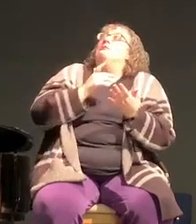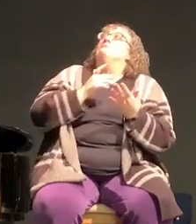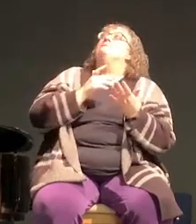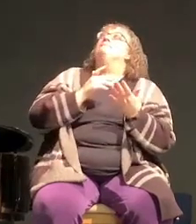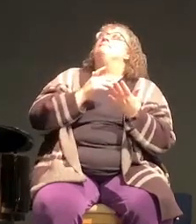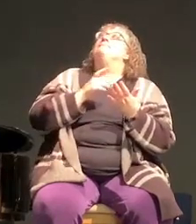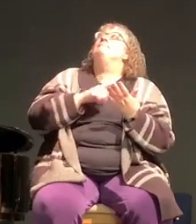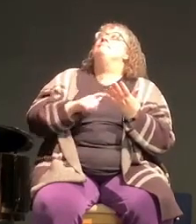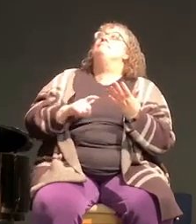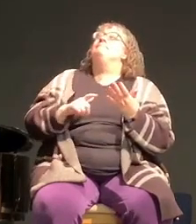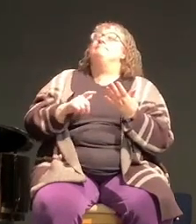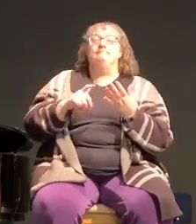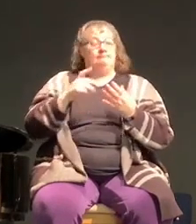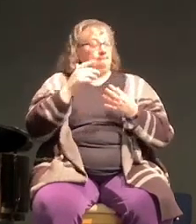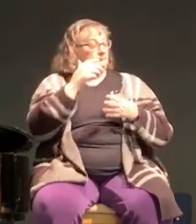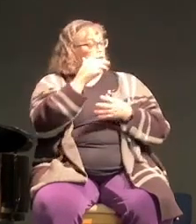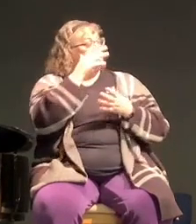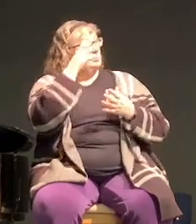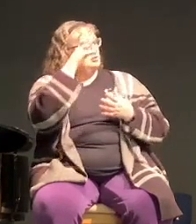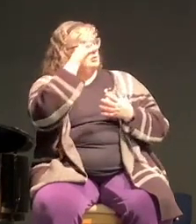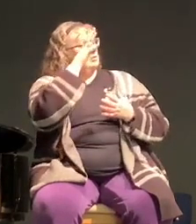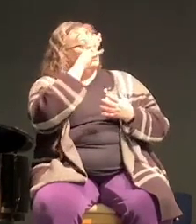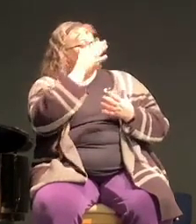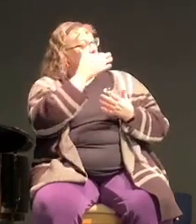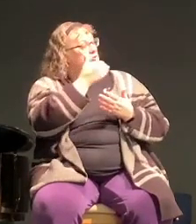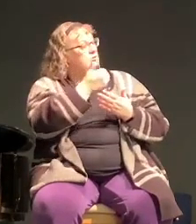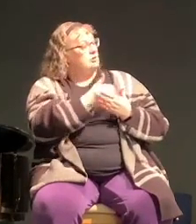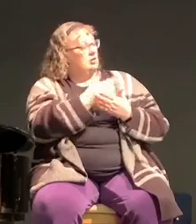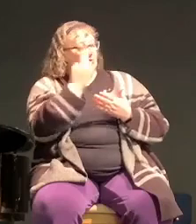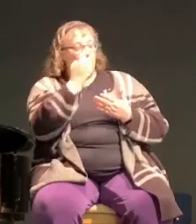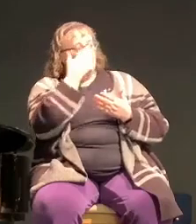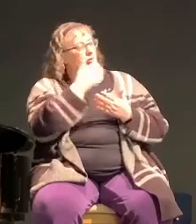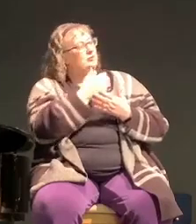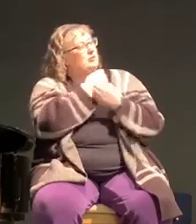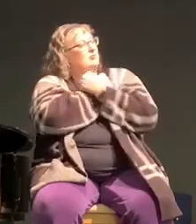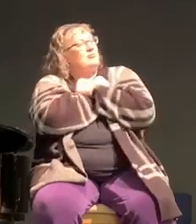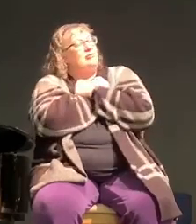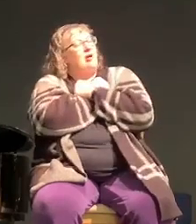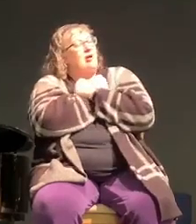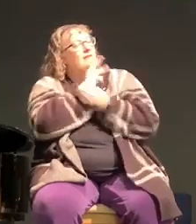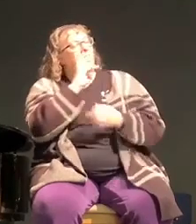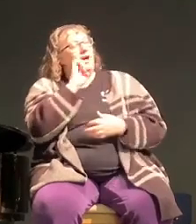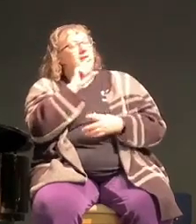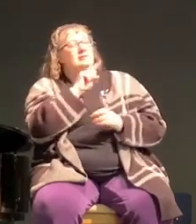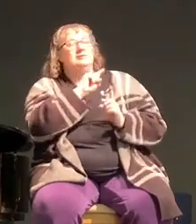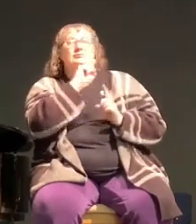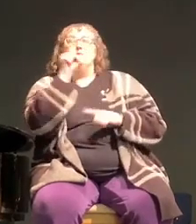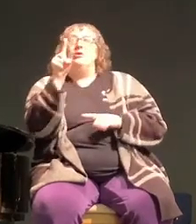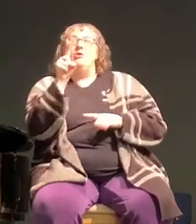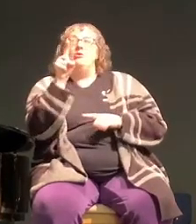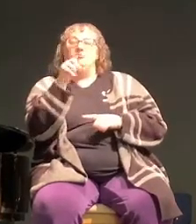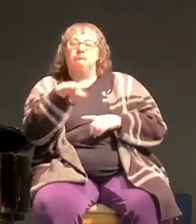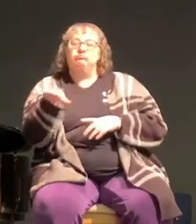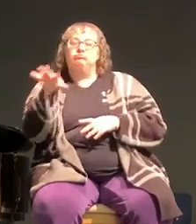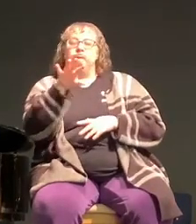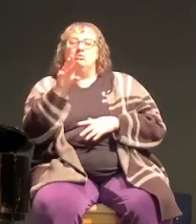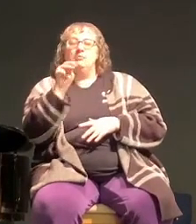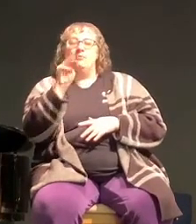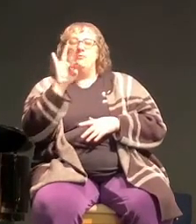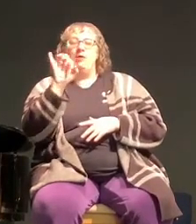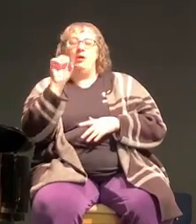Then God said, take your son, your only son, whom you love, Isaac, and go to the region of